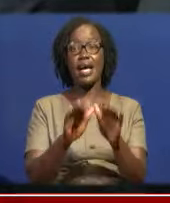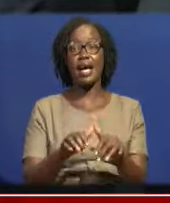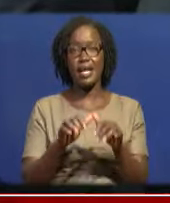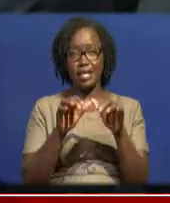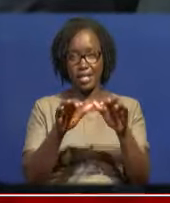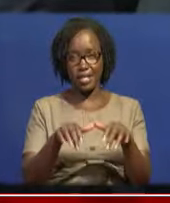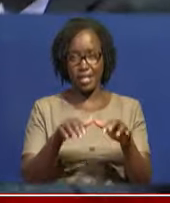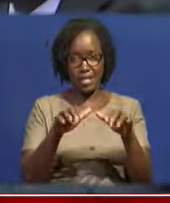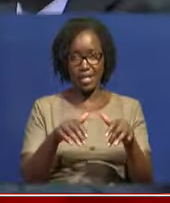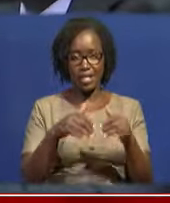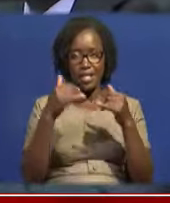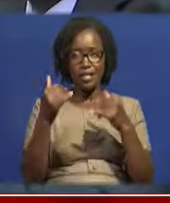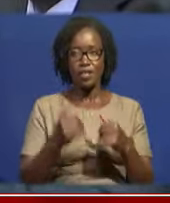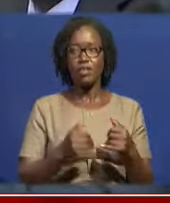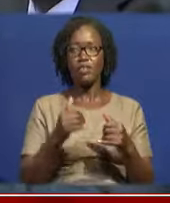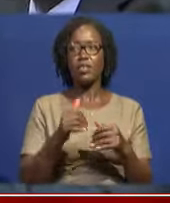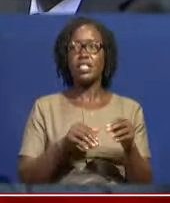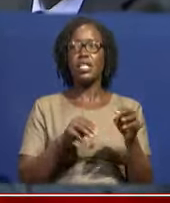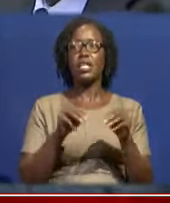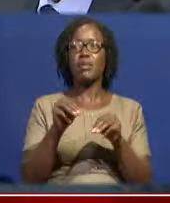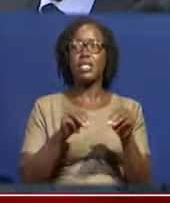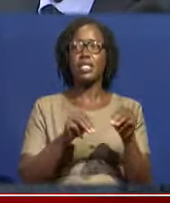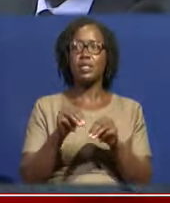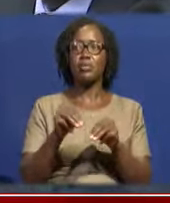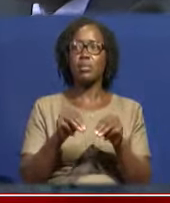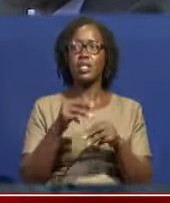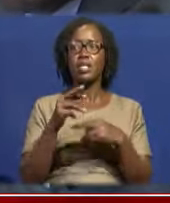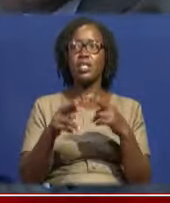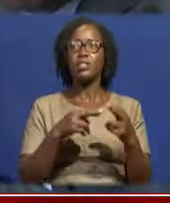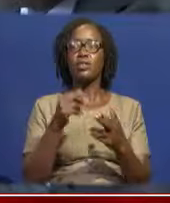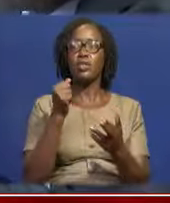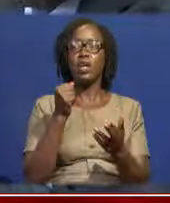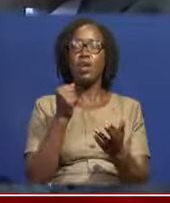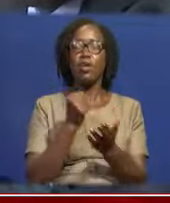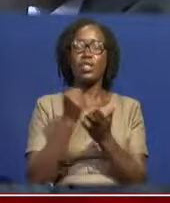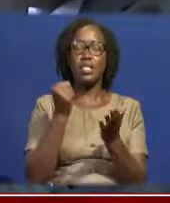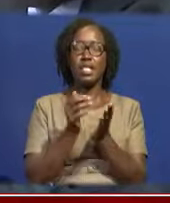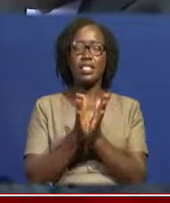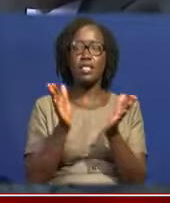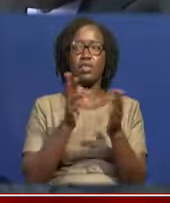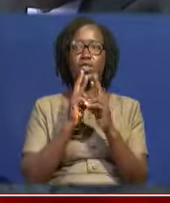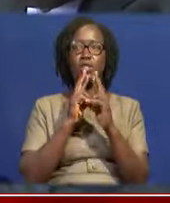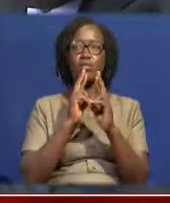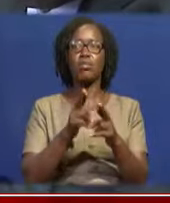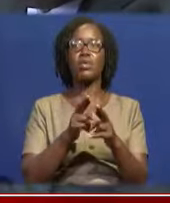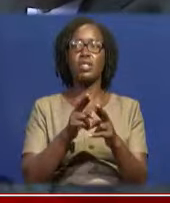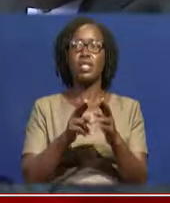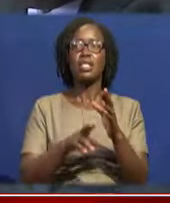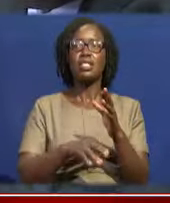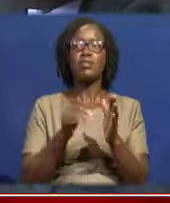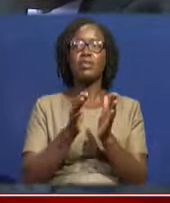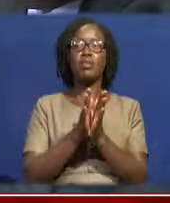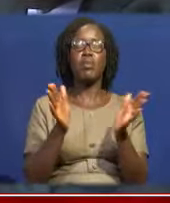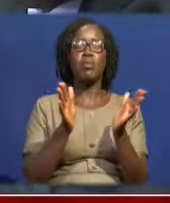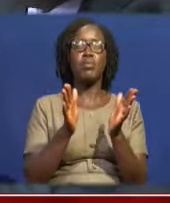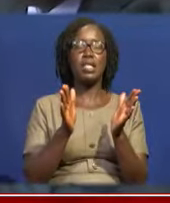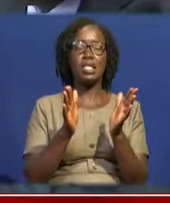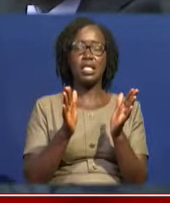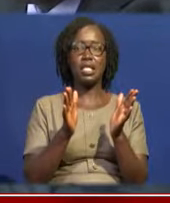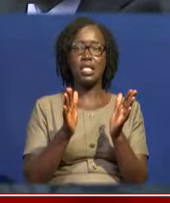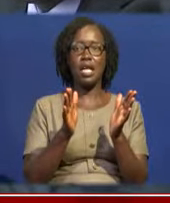Agriculture invited KBC management to review the Auditor General's reports that have found the public